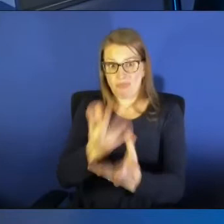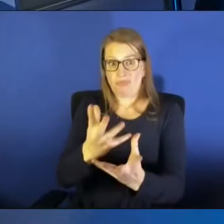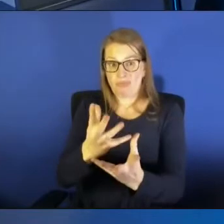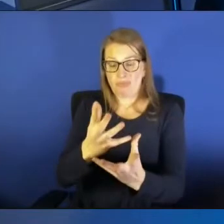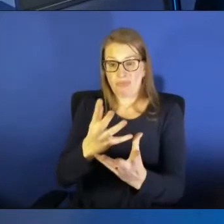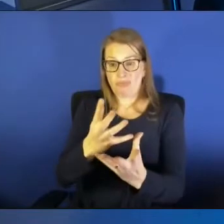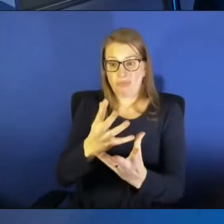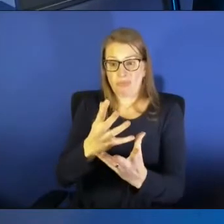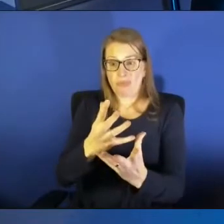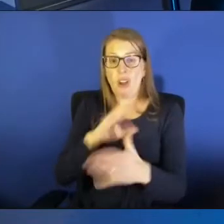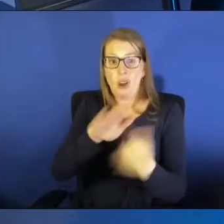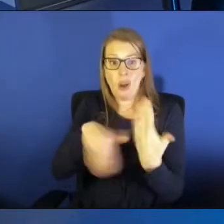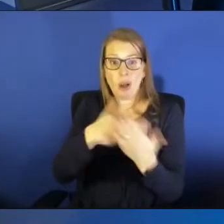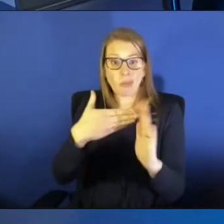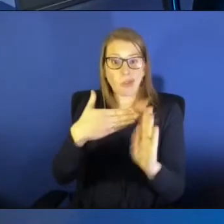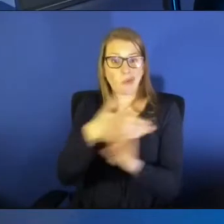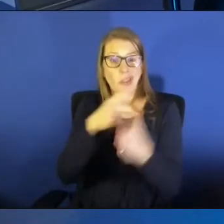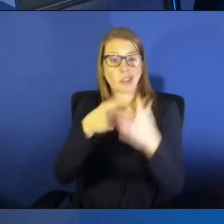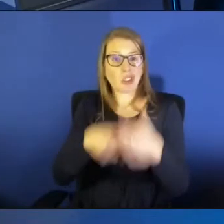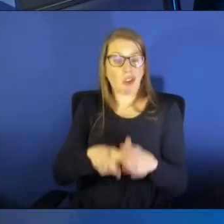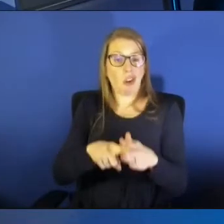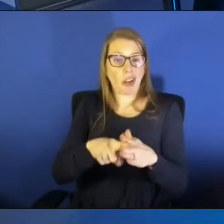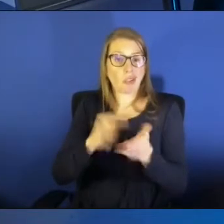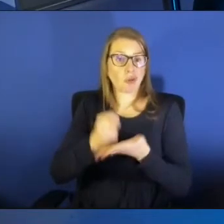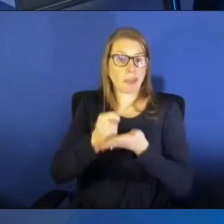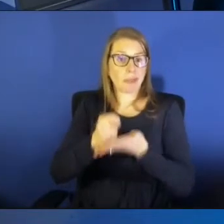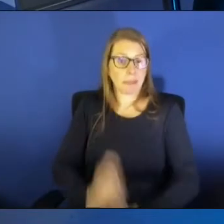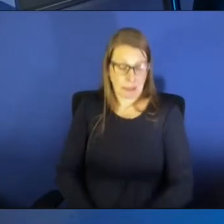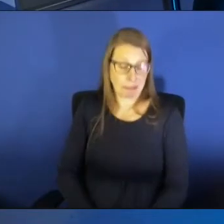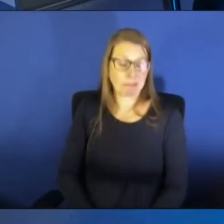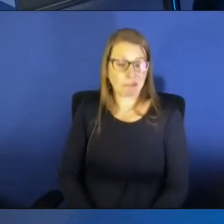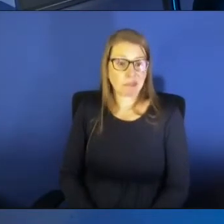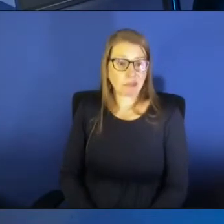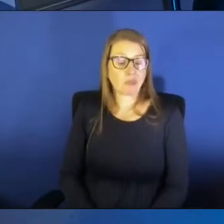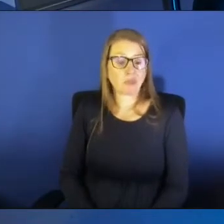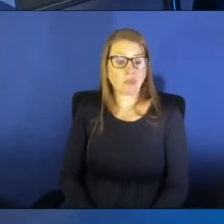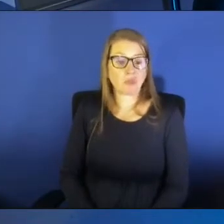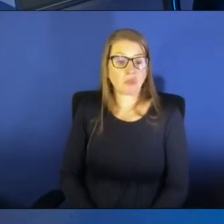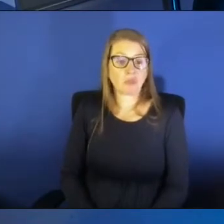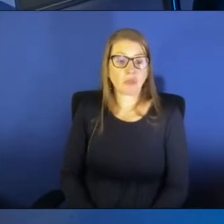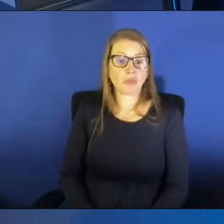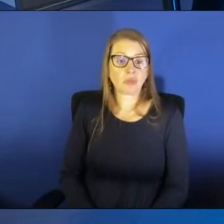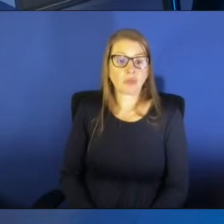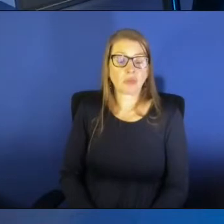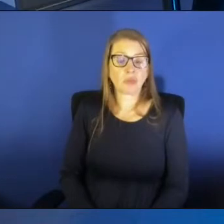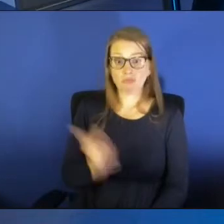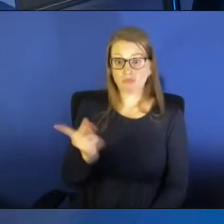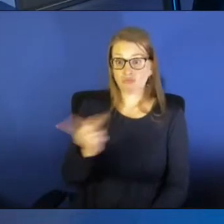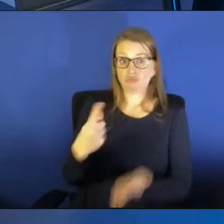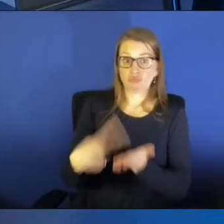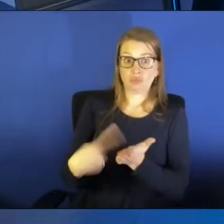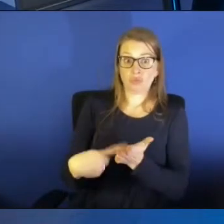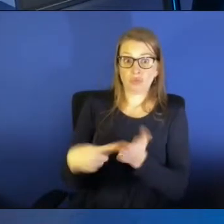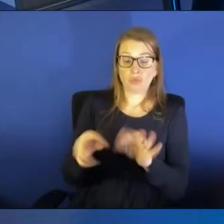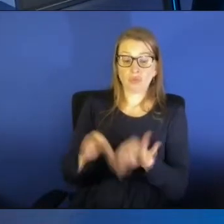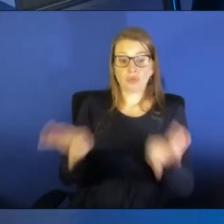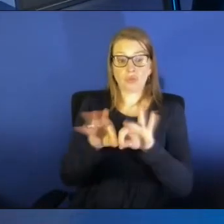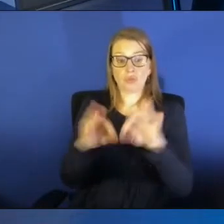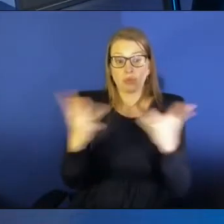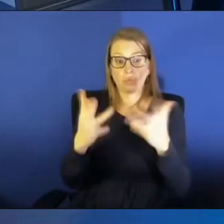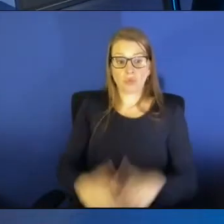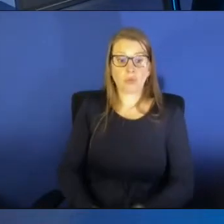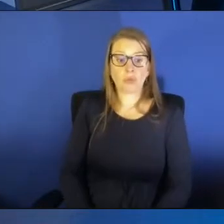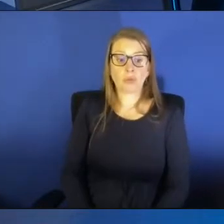that I've heard both of you talk about is the importance of, kind of remaining